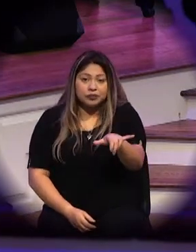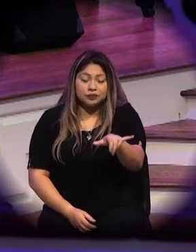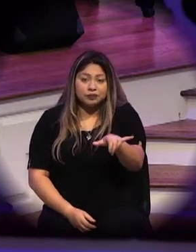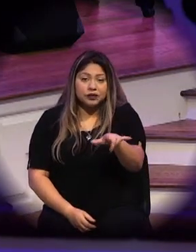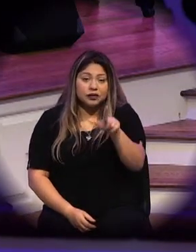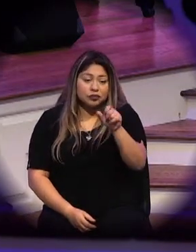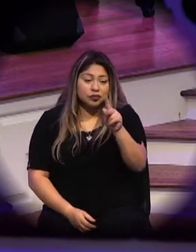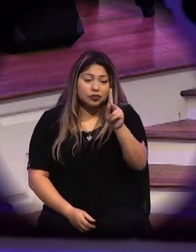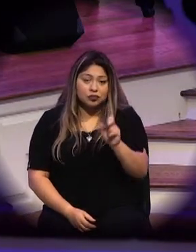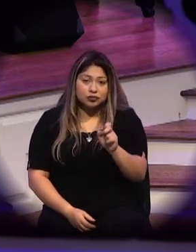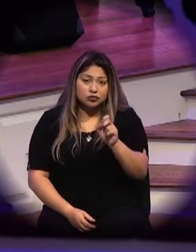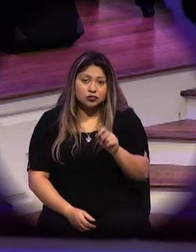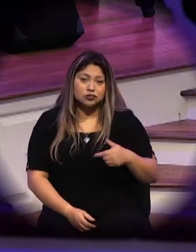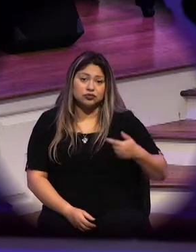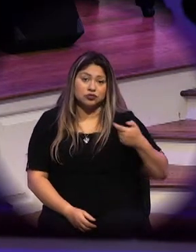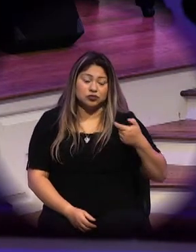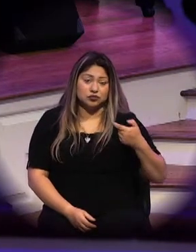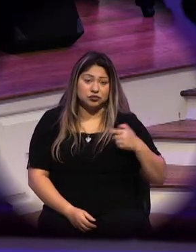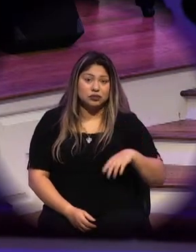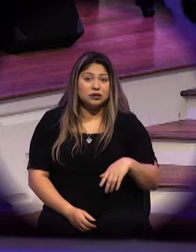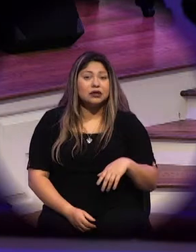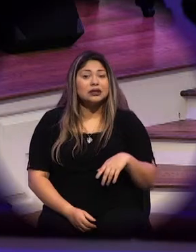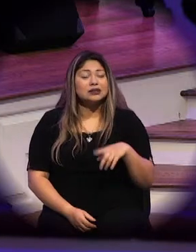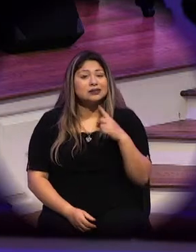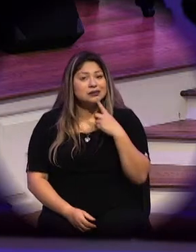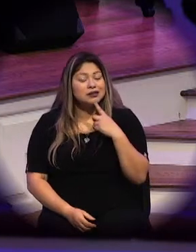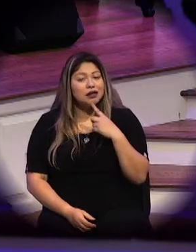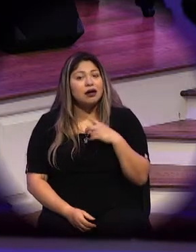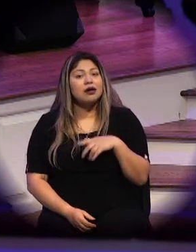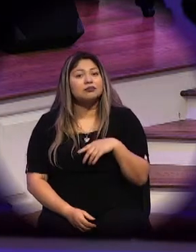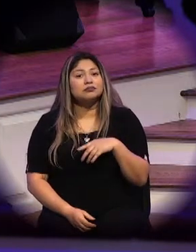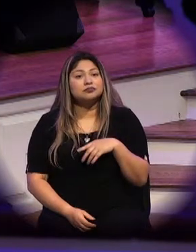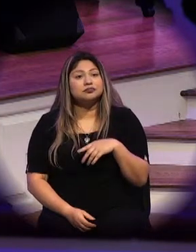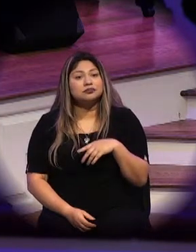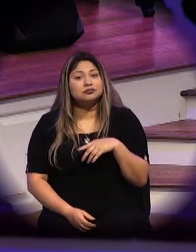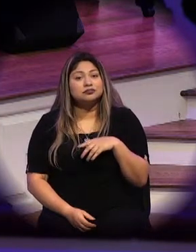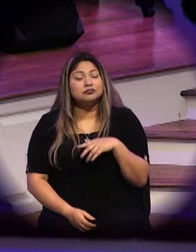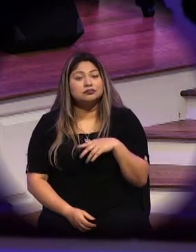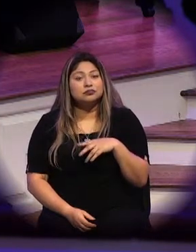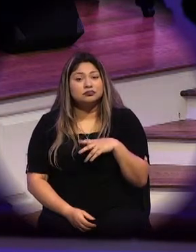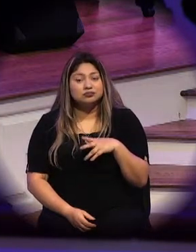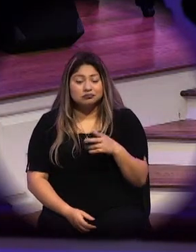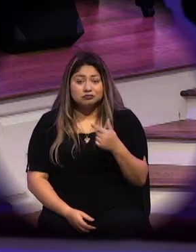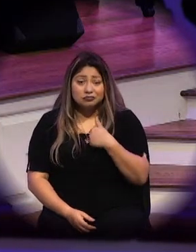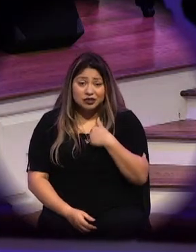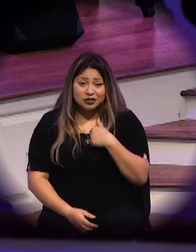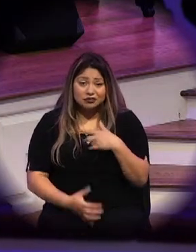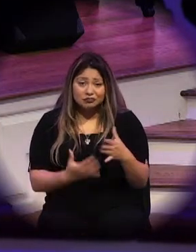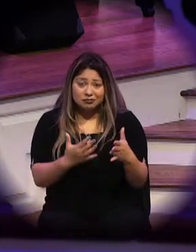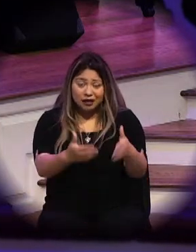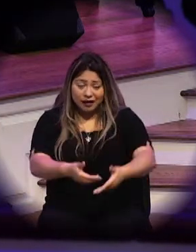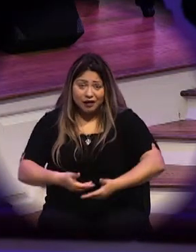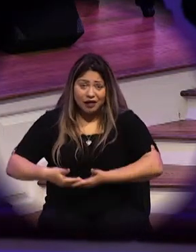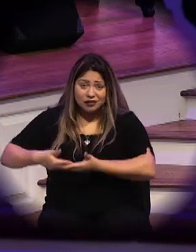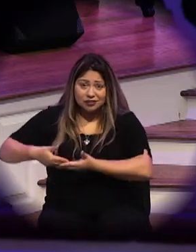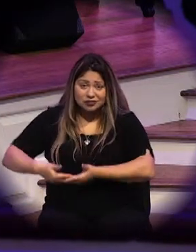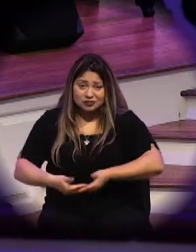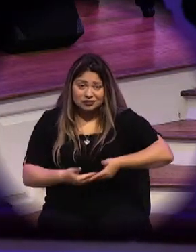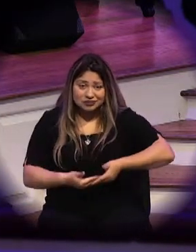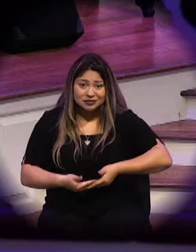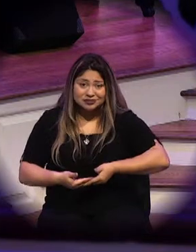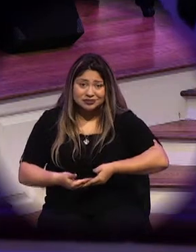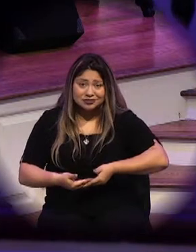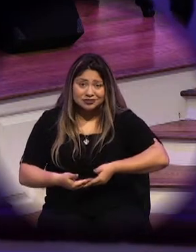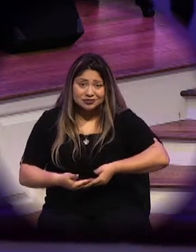says, God has helped his servant Israel, remembering to be merciful. God is